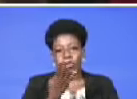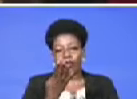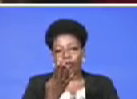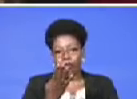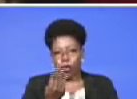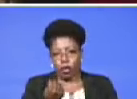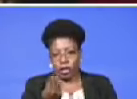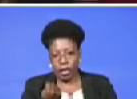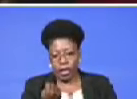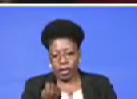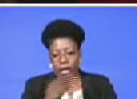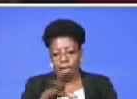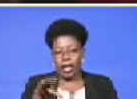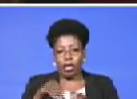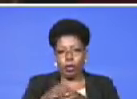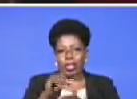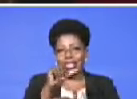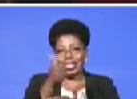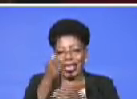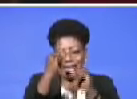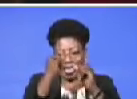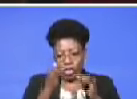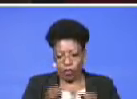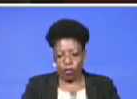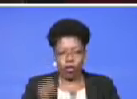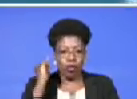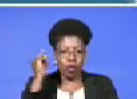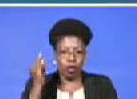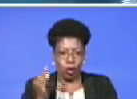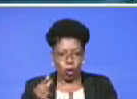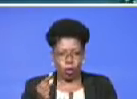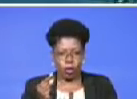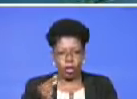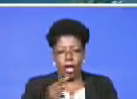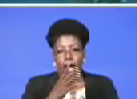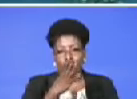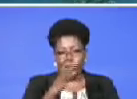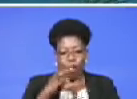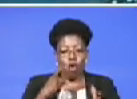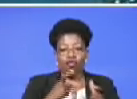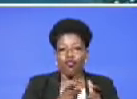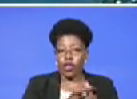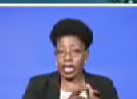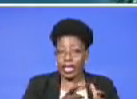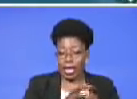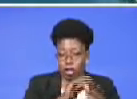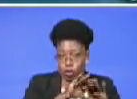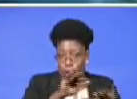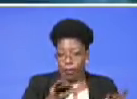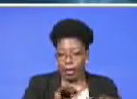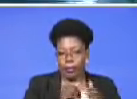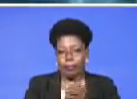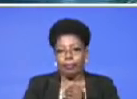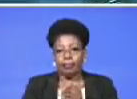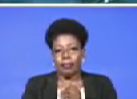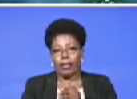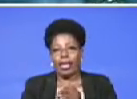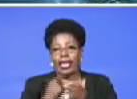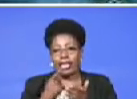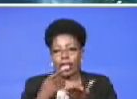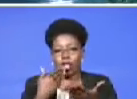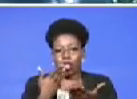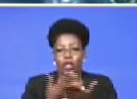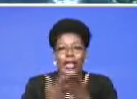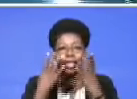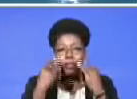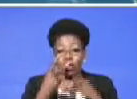14, including 10 individual gold and 4 relay. I'm extremely excited. It's just a great experience. As you